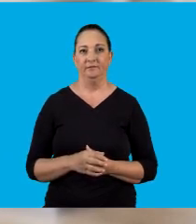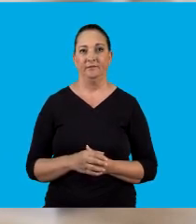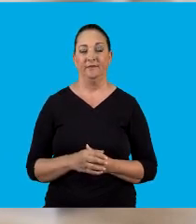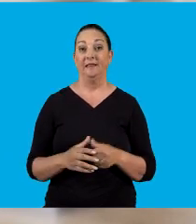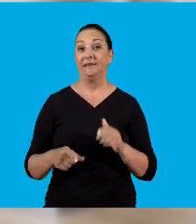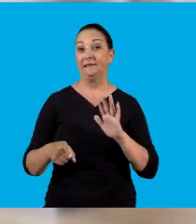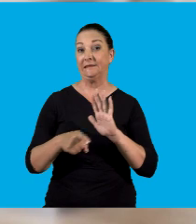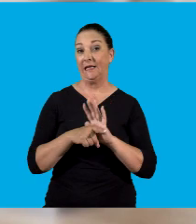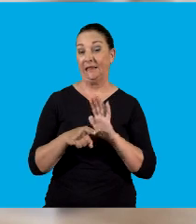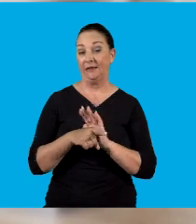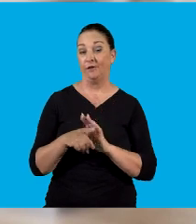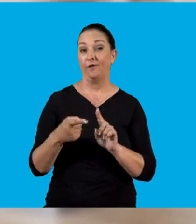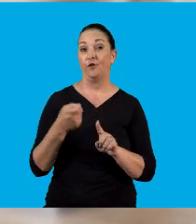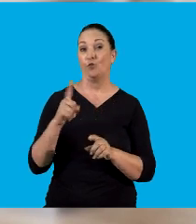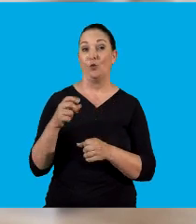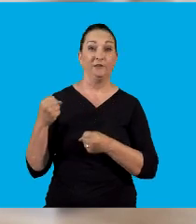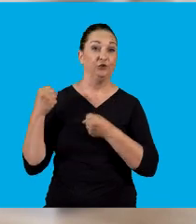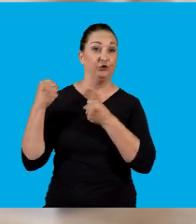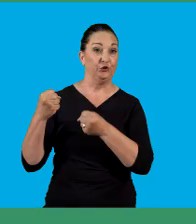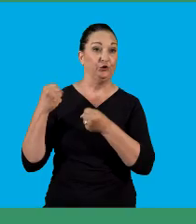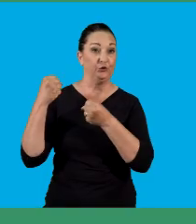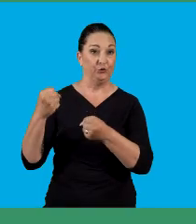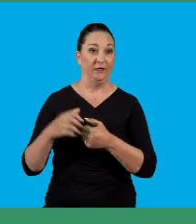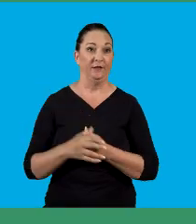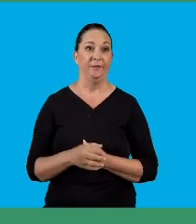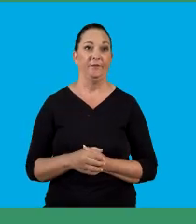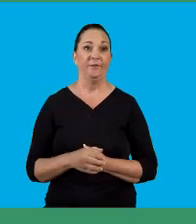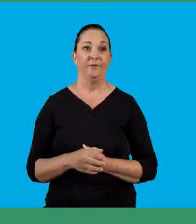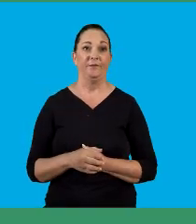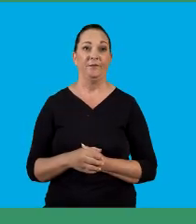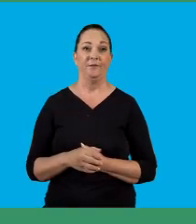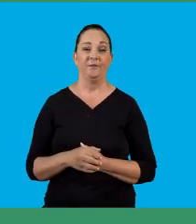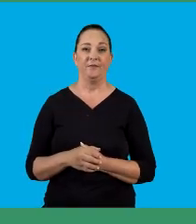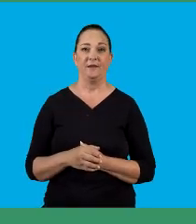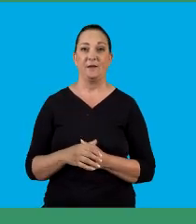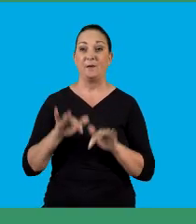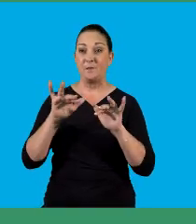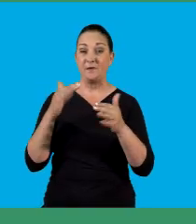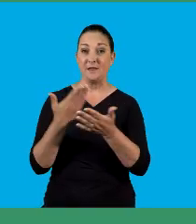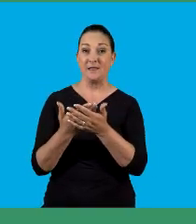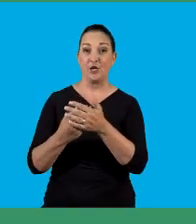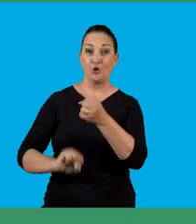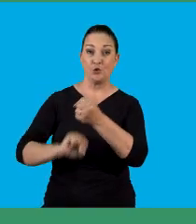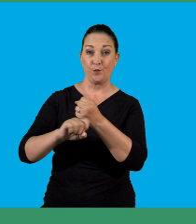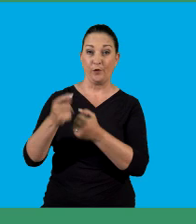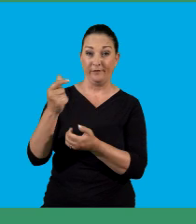Now, we move on to the negative impact of strikes. Strikes scares off potential